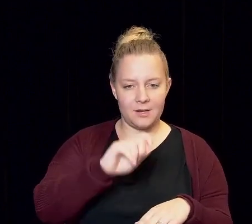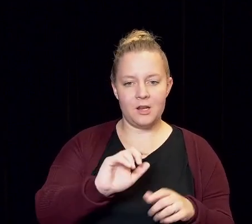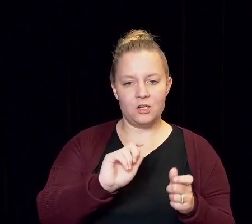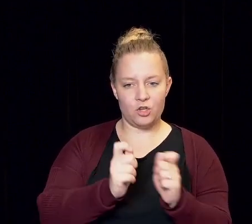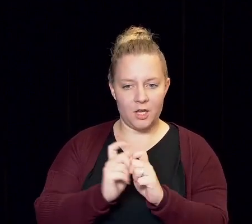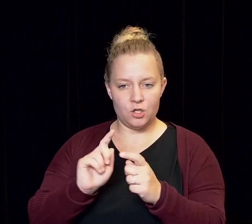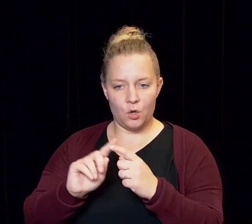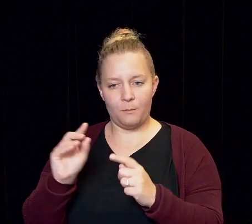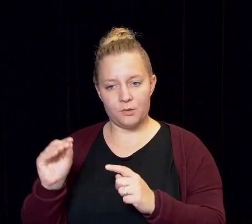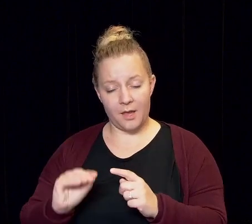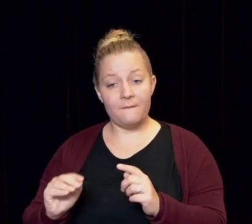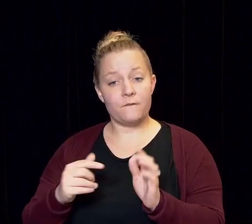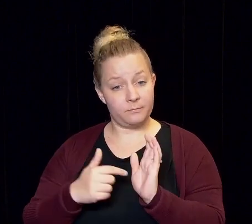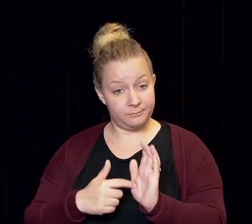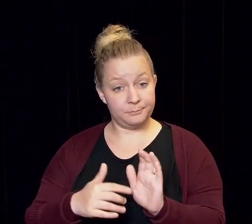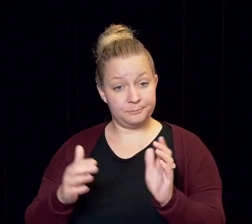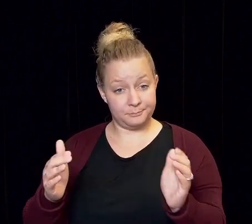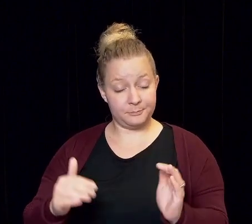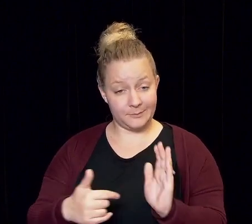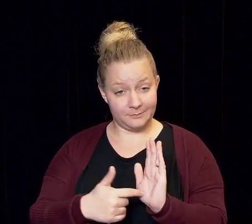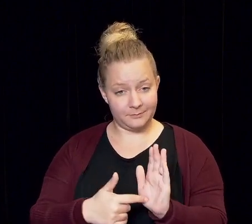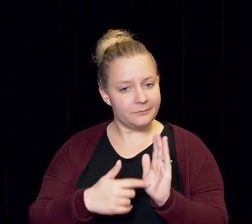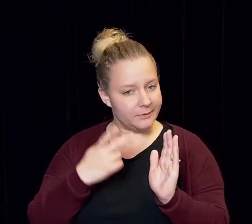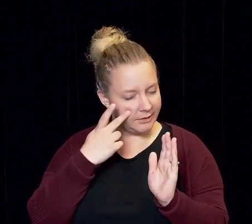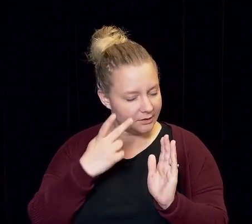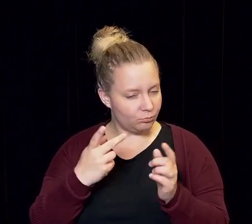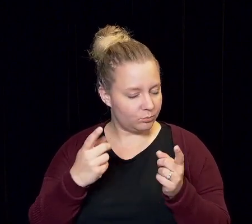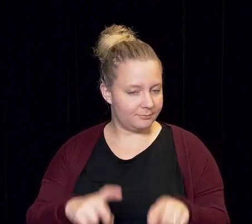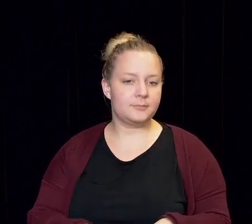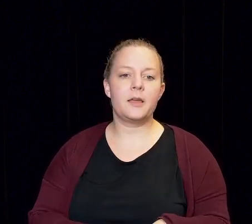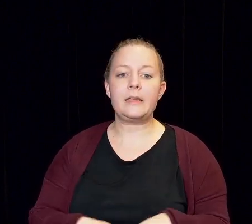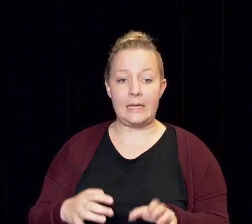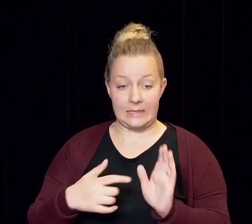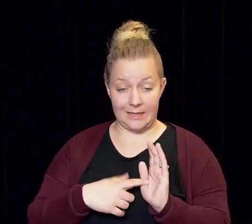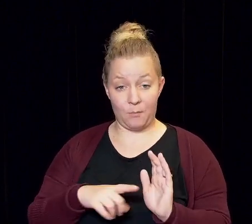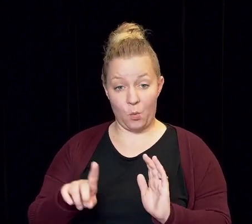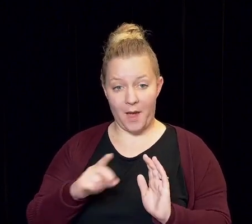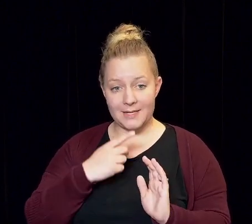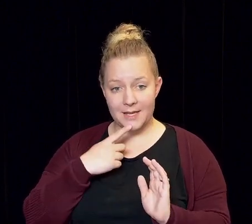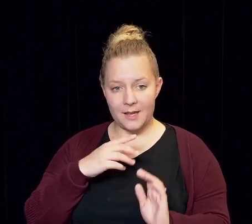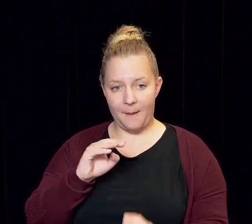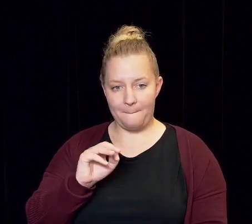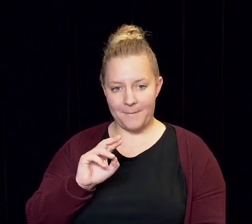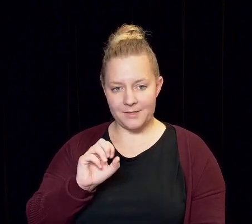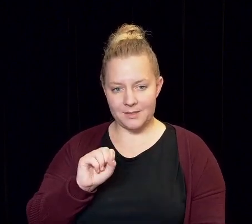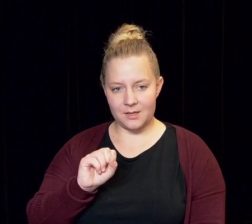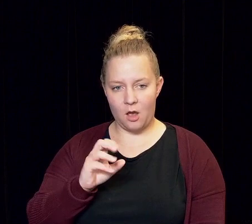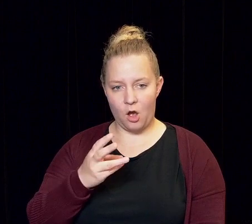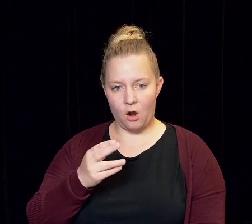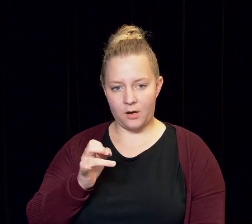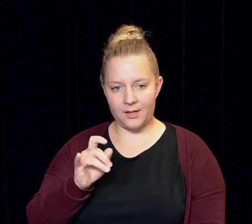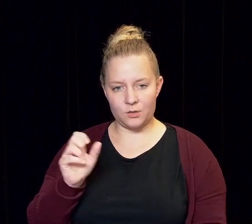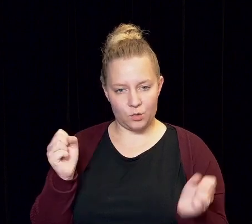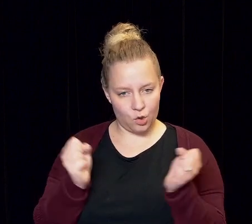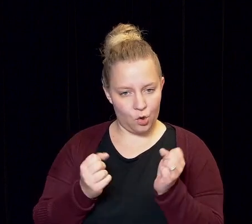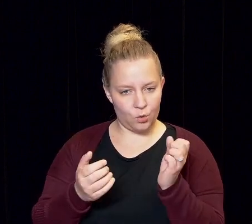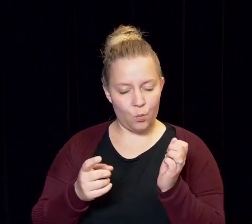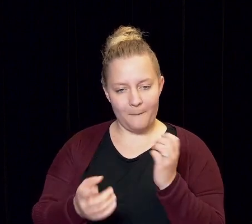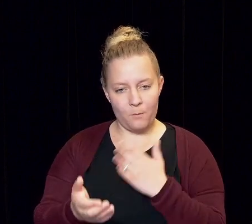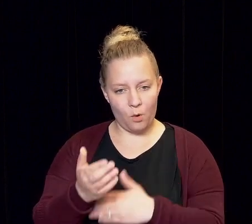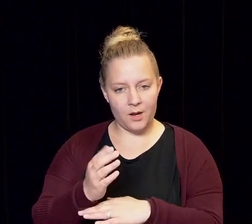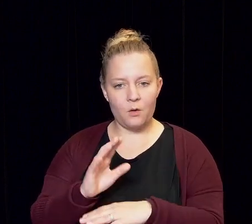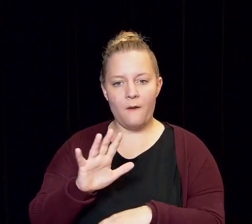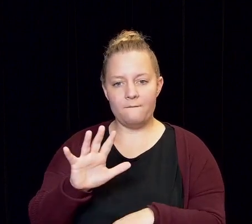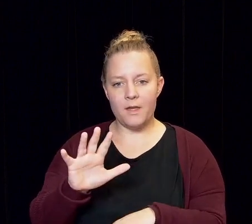percent. So let's see it in action here. Example 1 says, Mrs. Harkins was chilly one morning when it was only